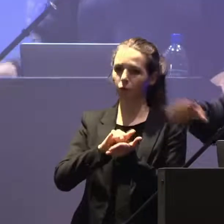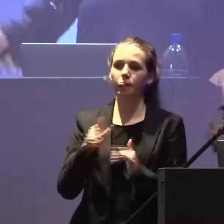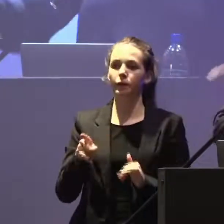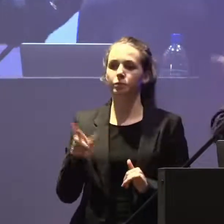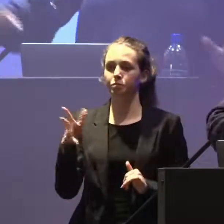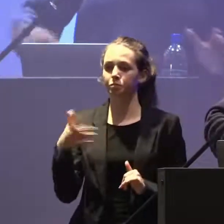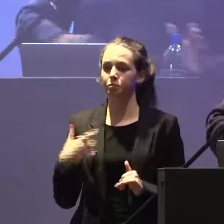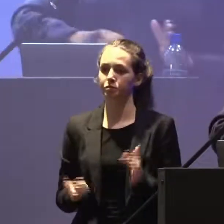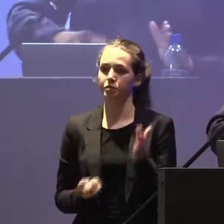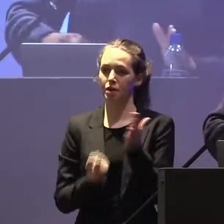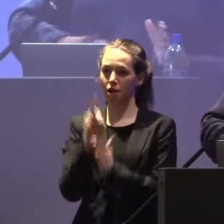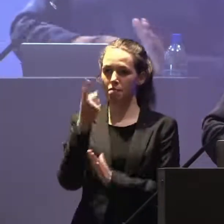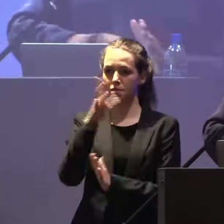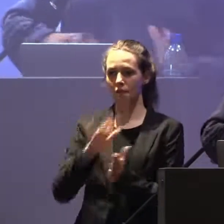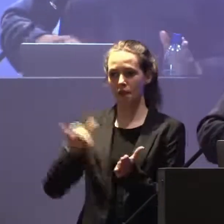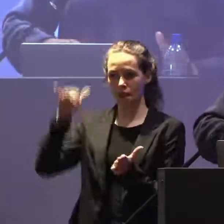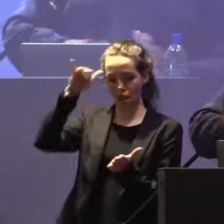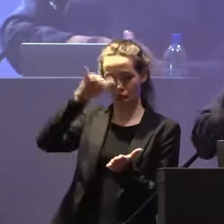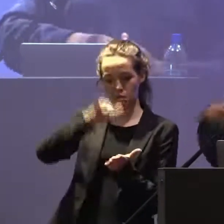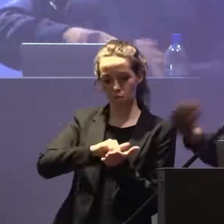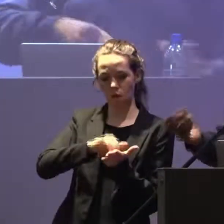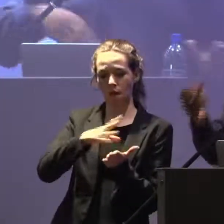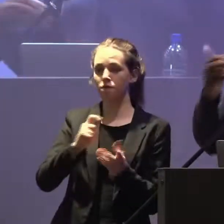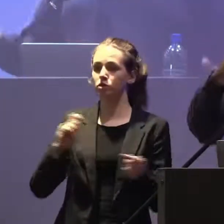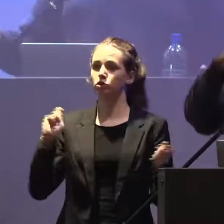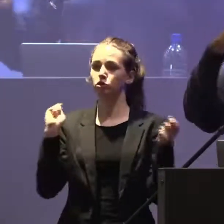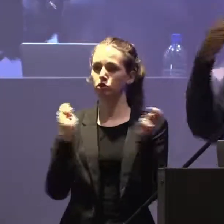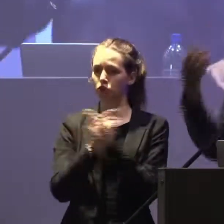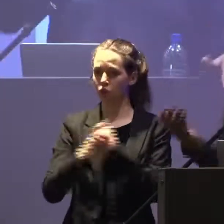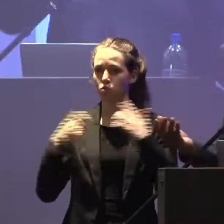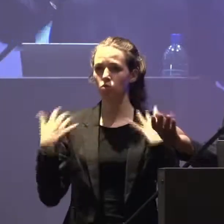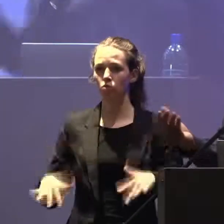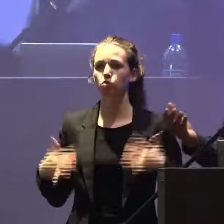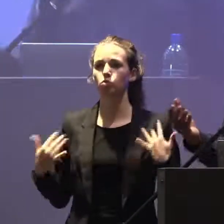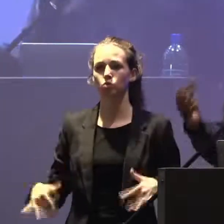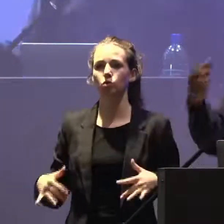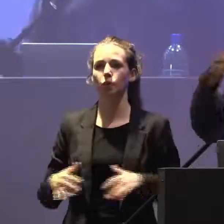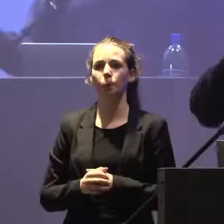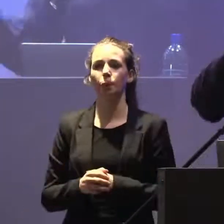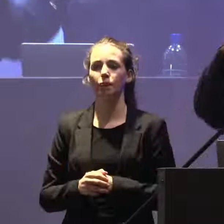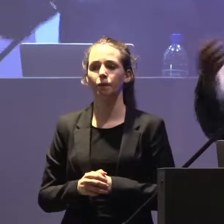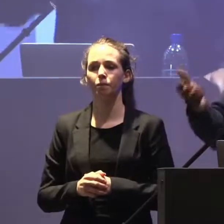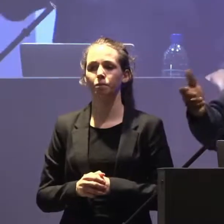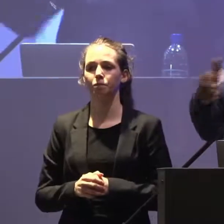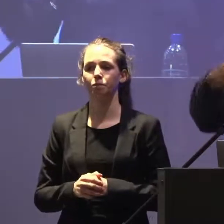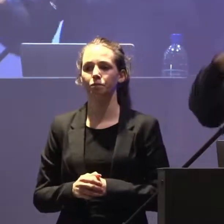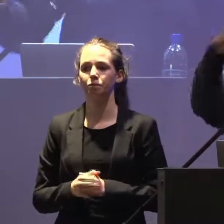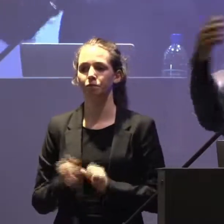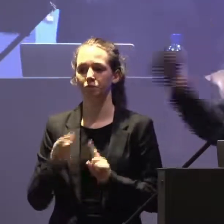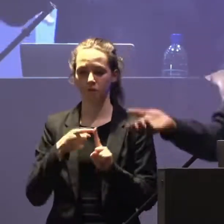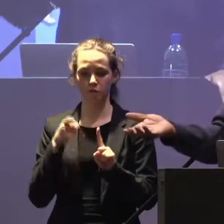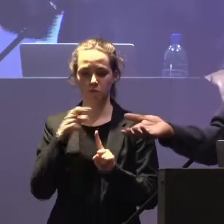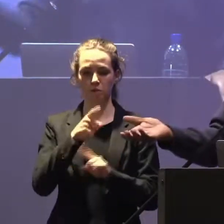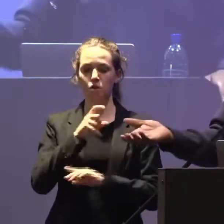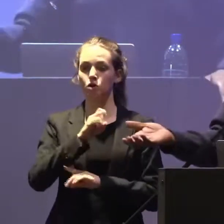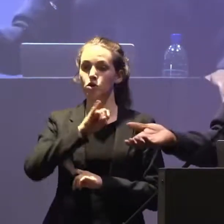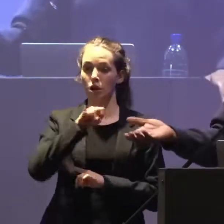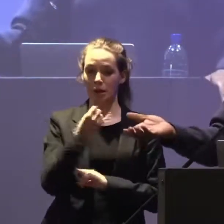When the airport has undergone tremendous changes in terms of naming, from Transmart to